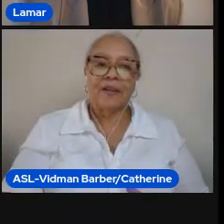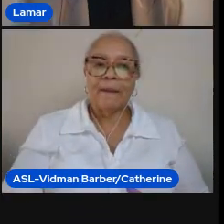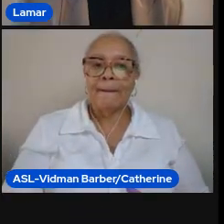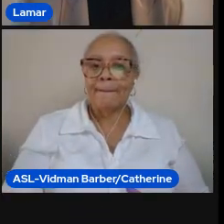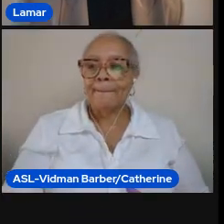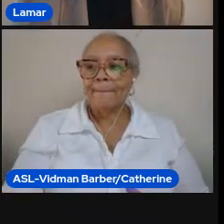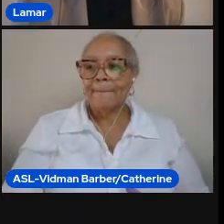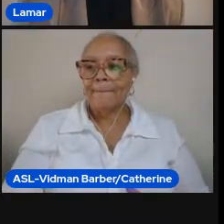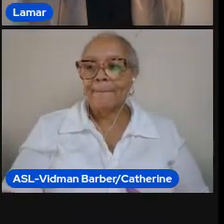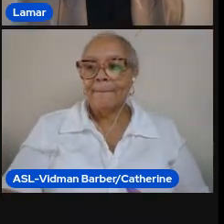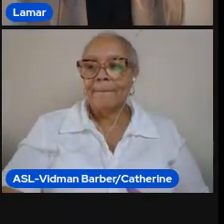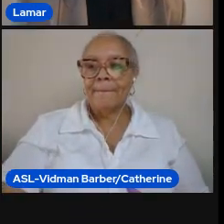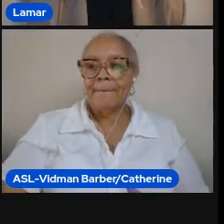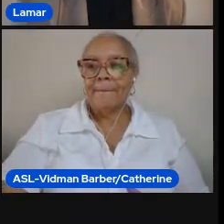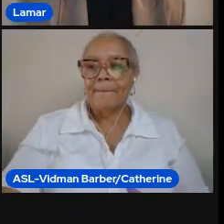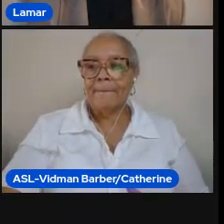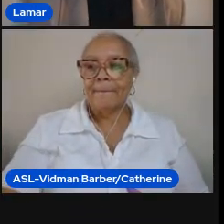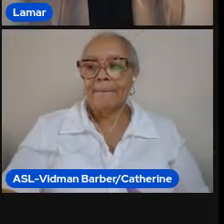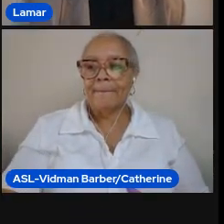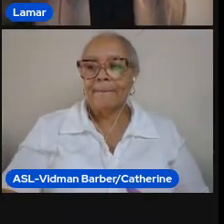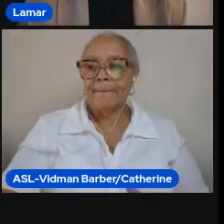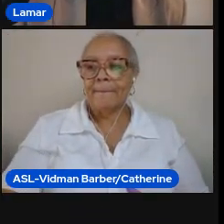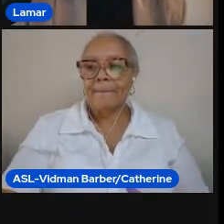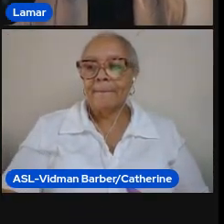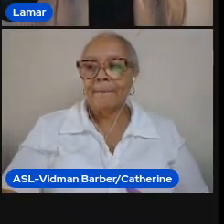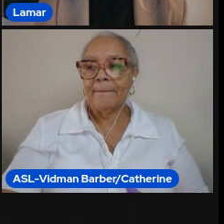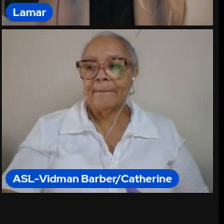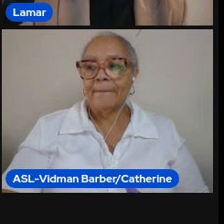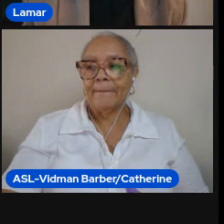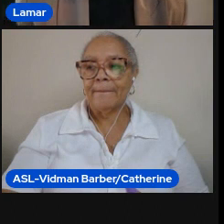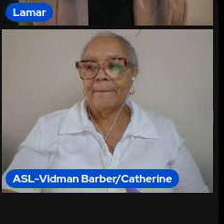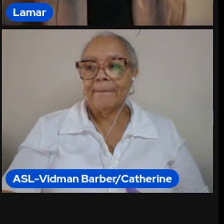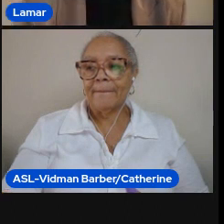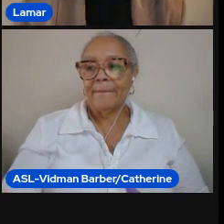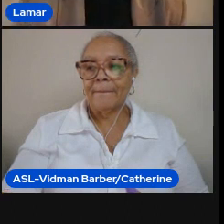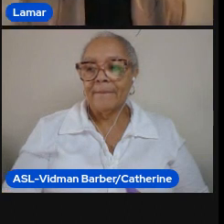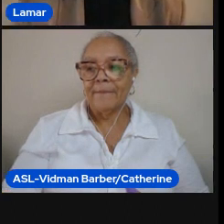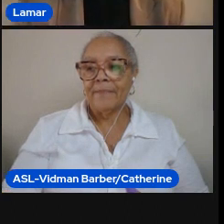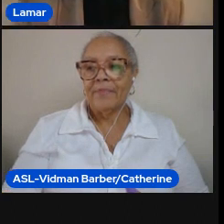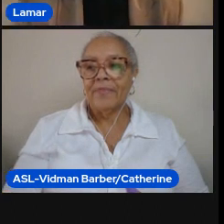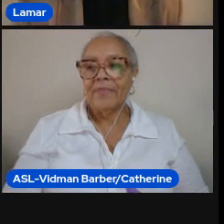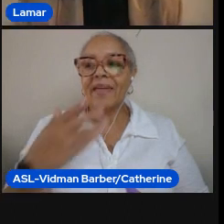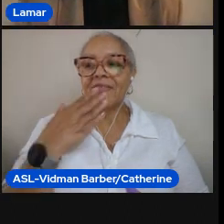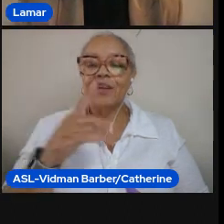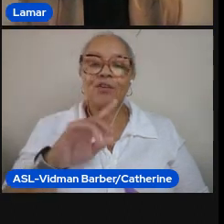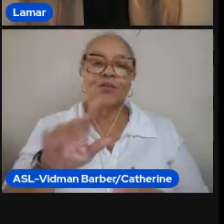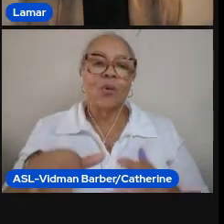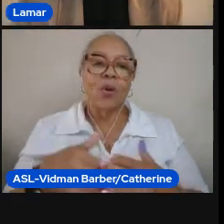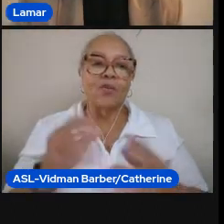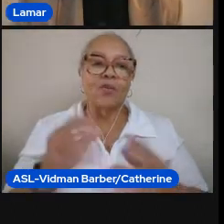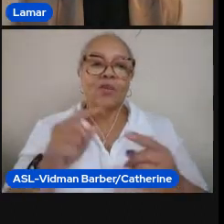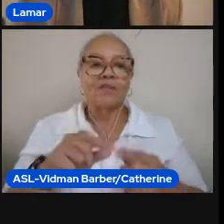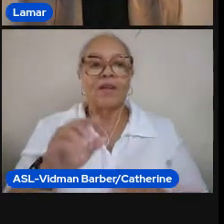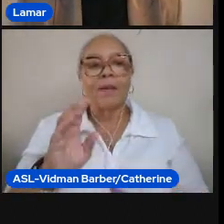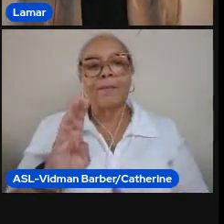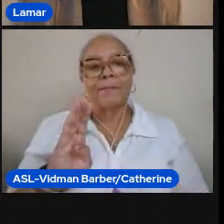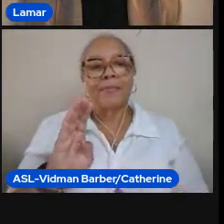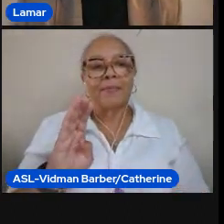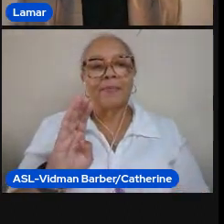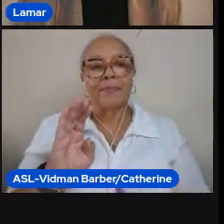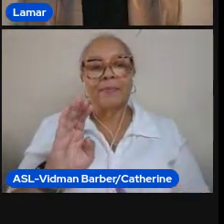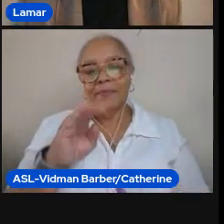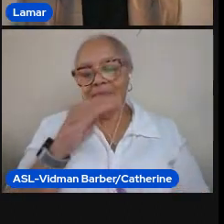All right. All right. Thanks to the organizers of Black in Immuno for like extending